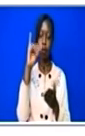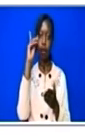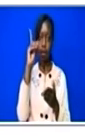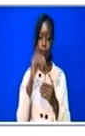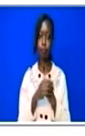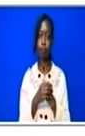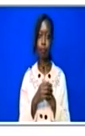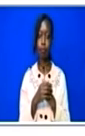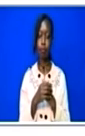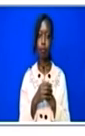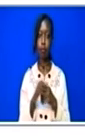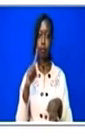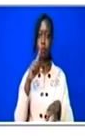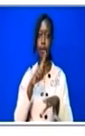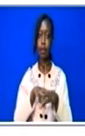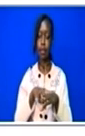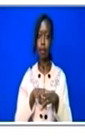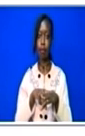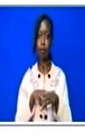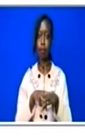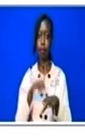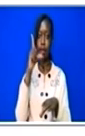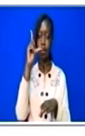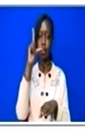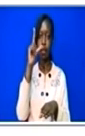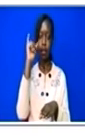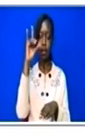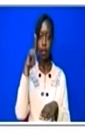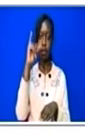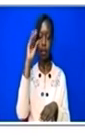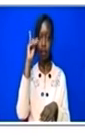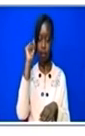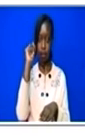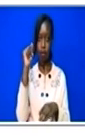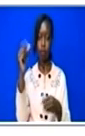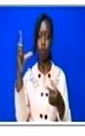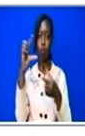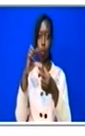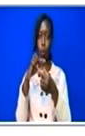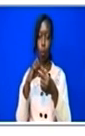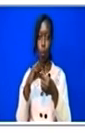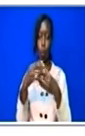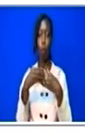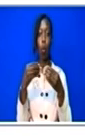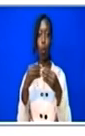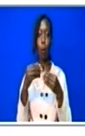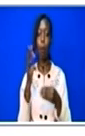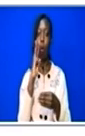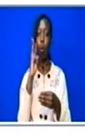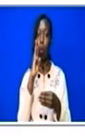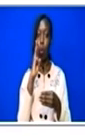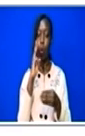during the formation of lipids, from the fatty acids and glycerol, a water molecule is given